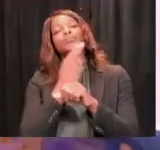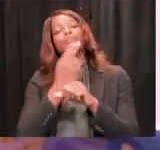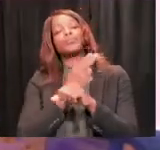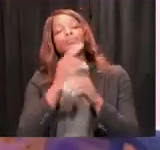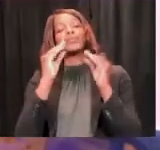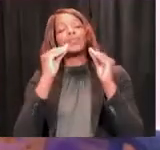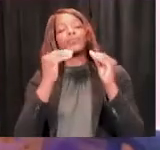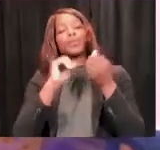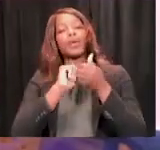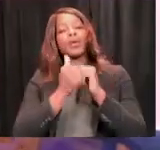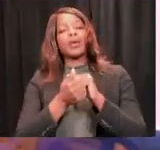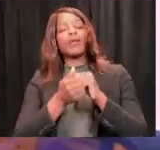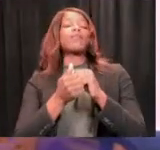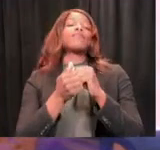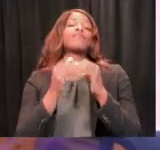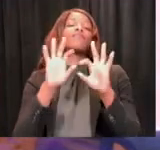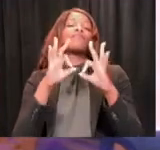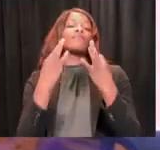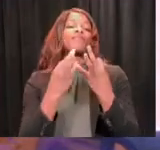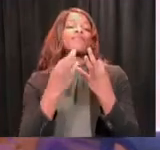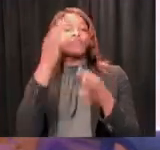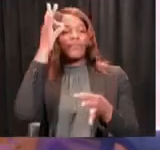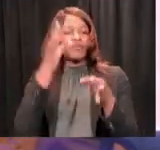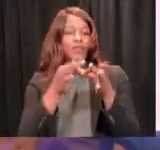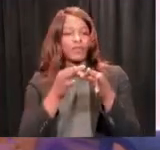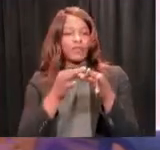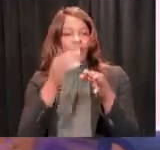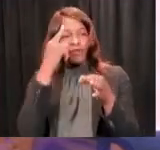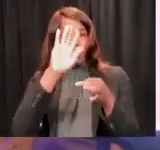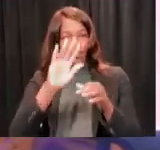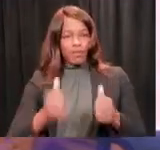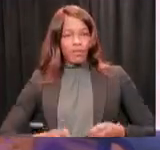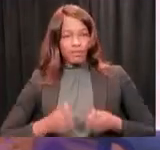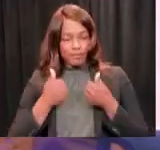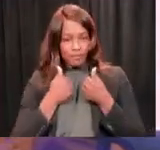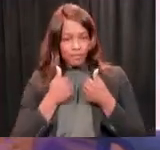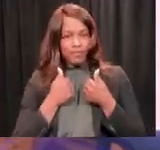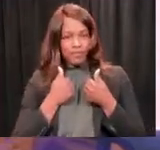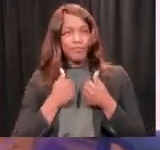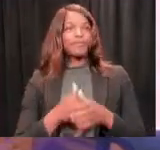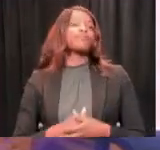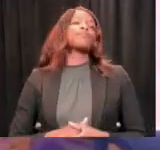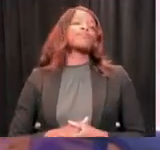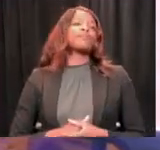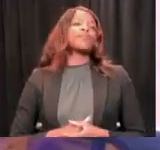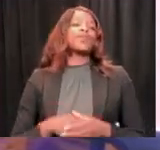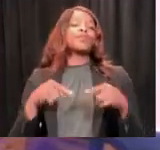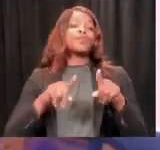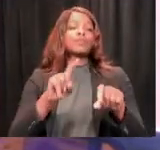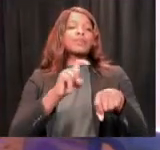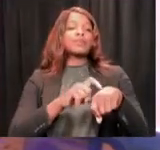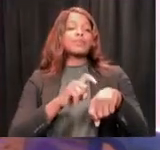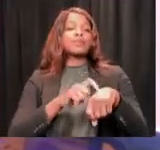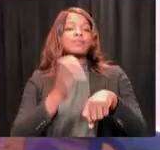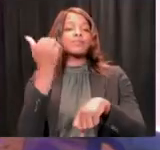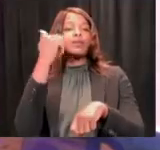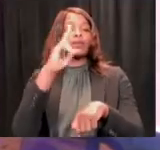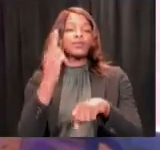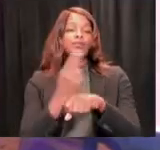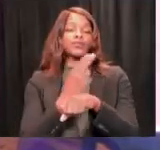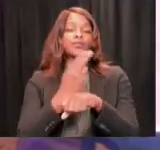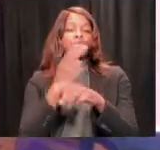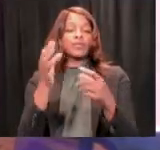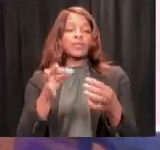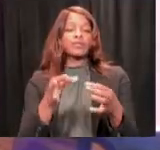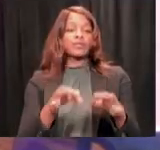how faithful he can be. And God shows you what he can do in your life. It's in that very place, in that very moment, that God can do significant